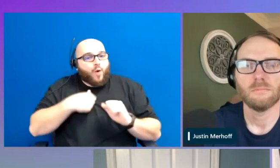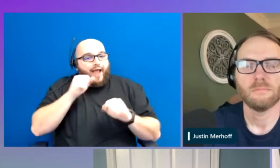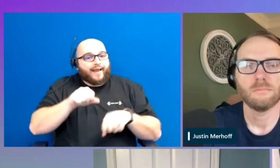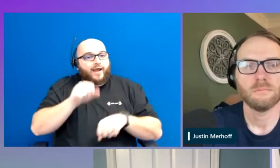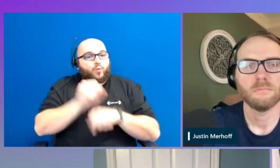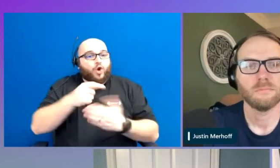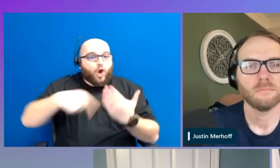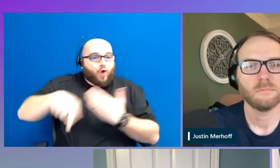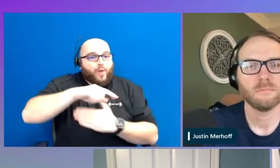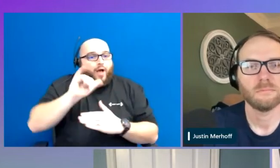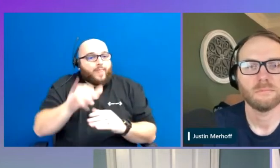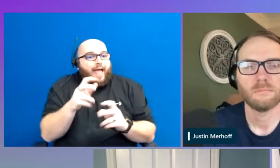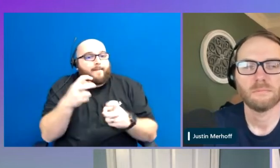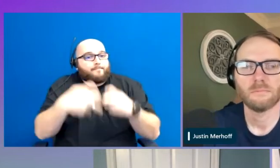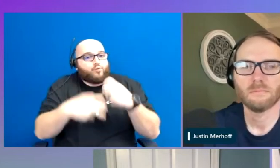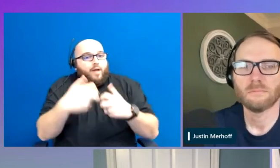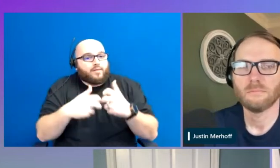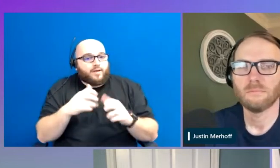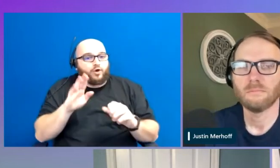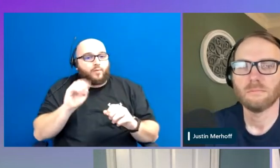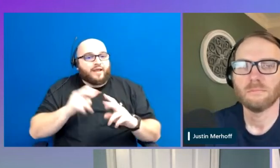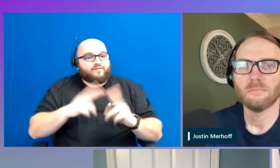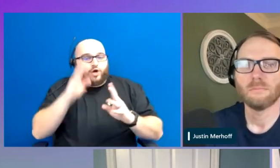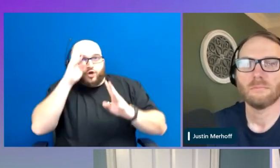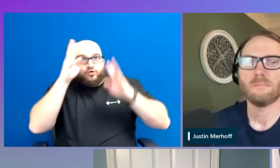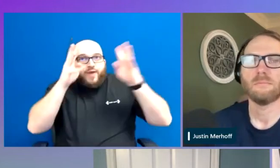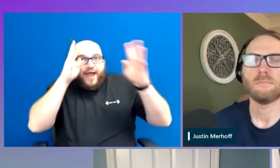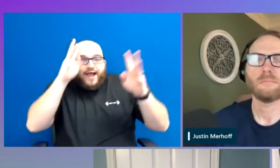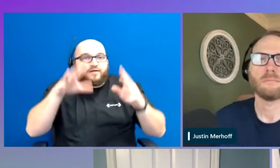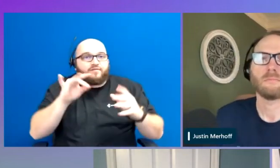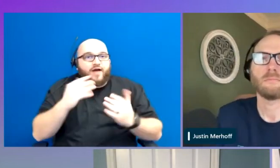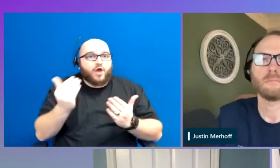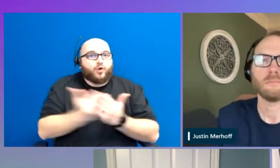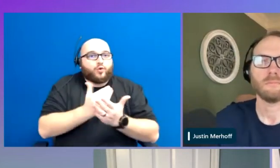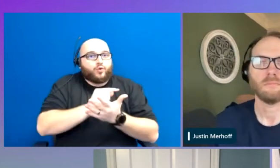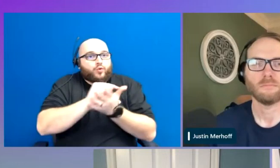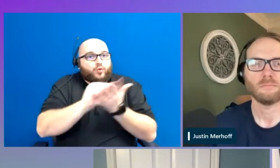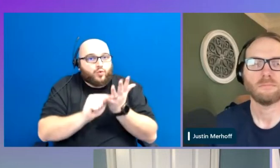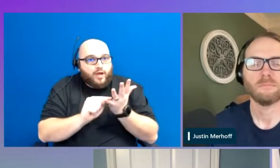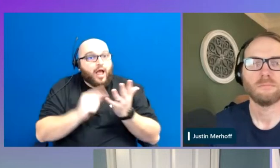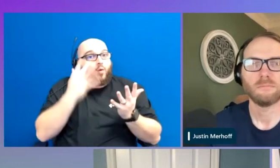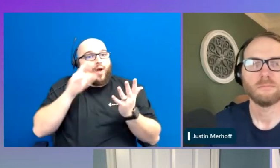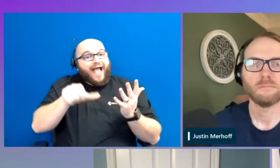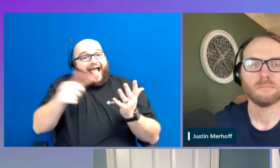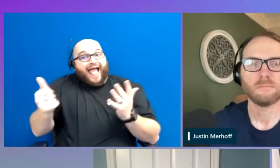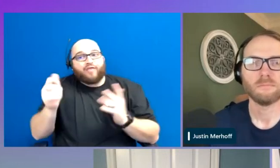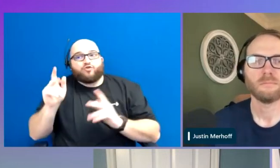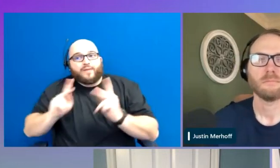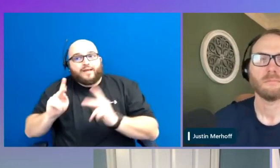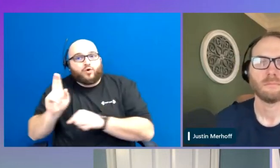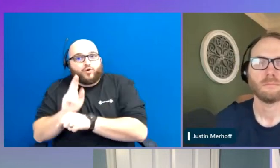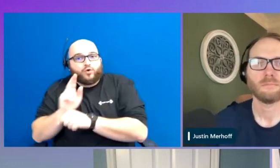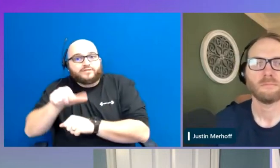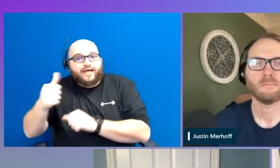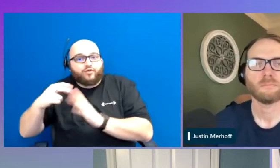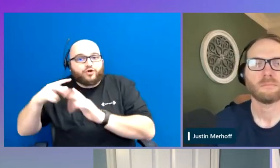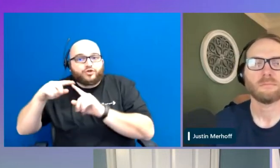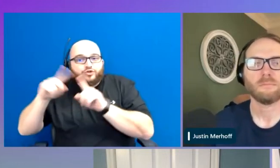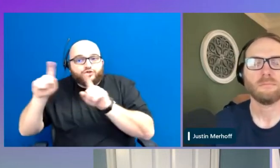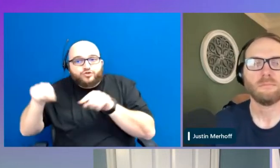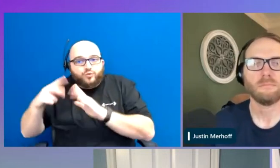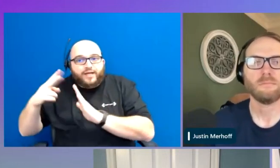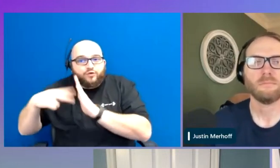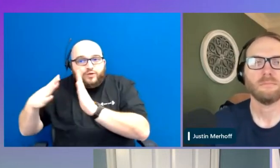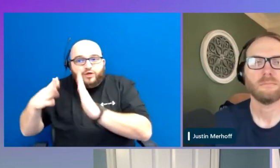to learn about the workarounds that other blind people use, other screen reader users use,